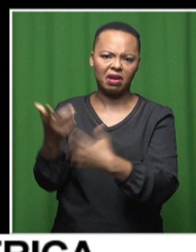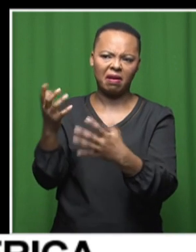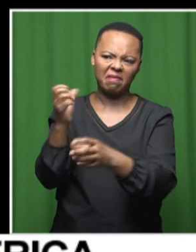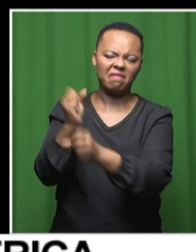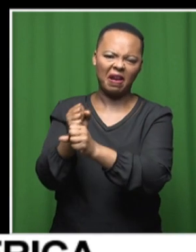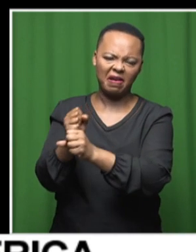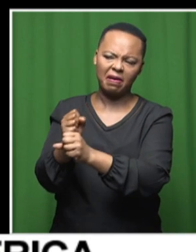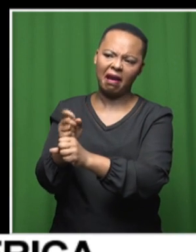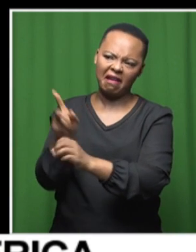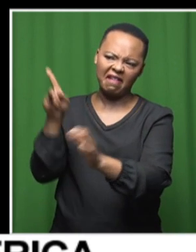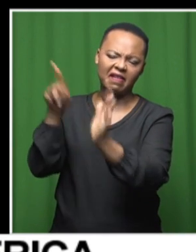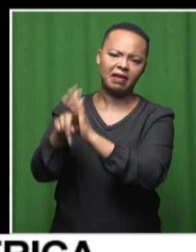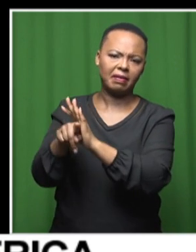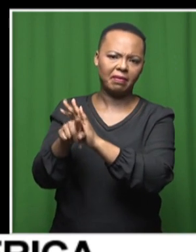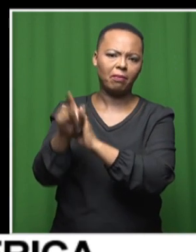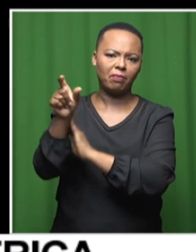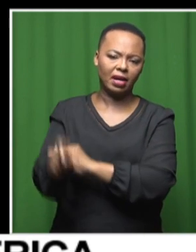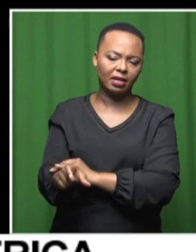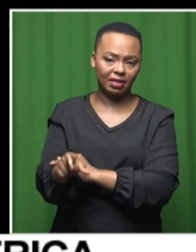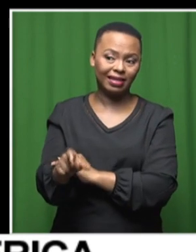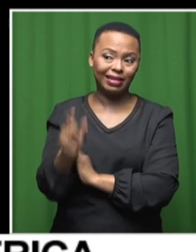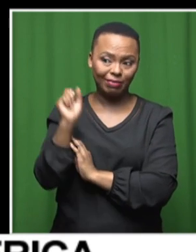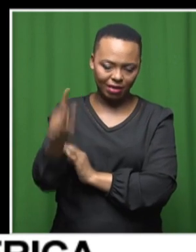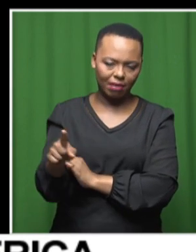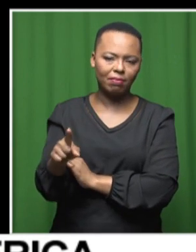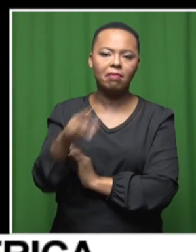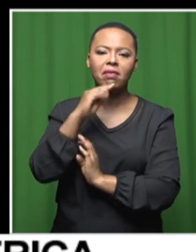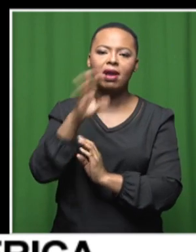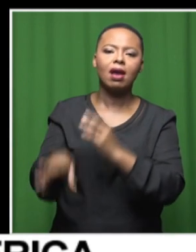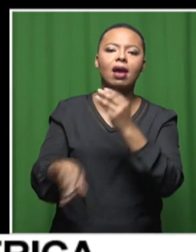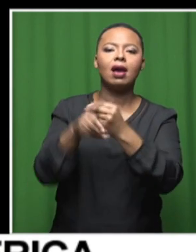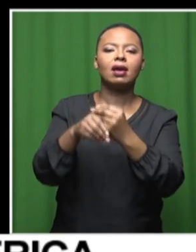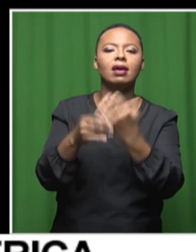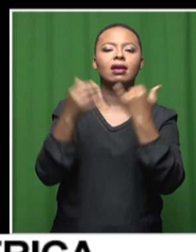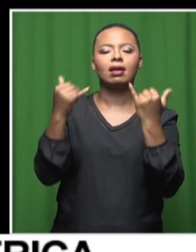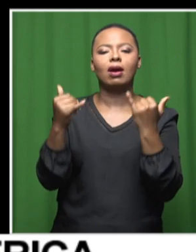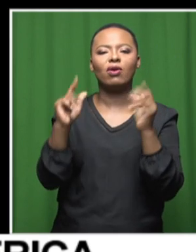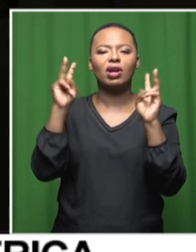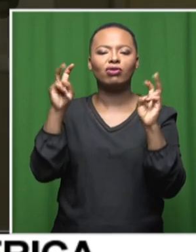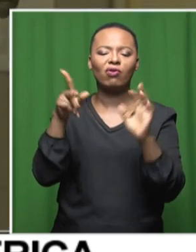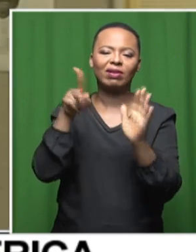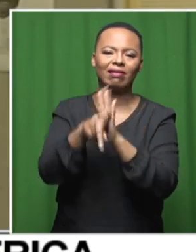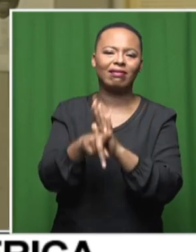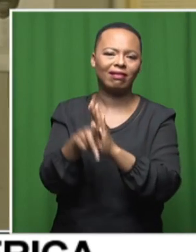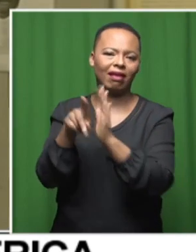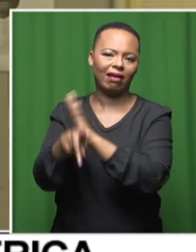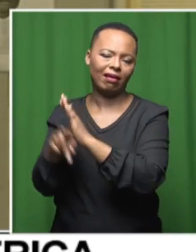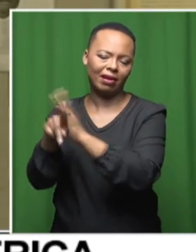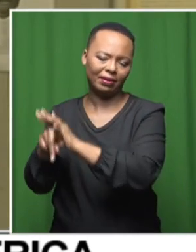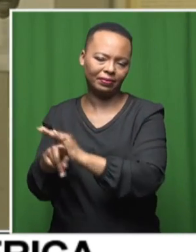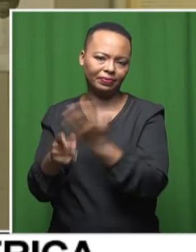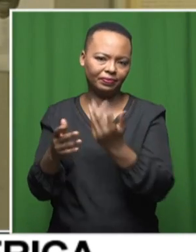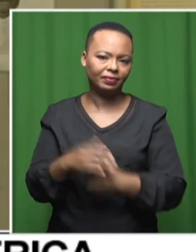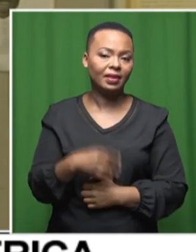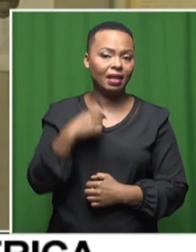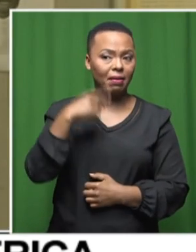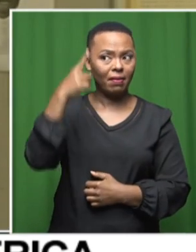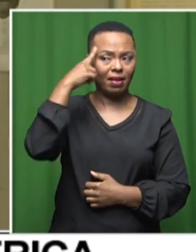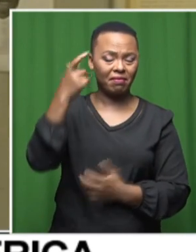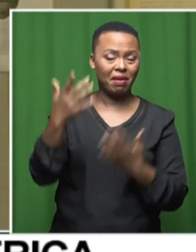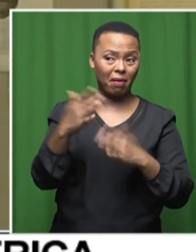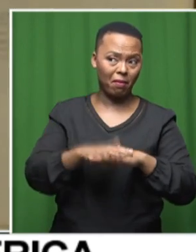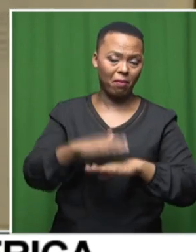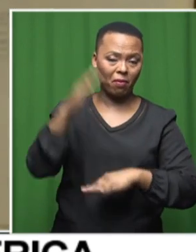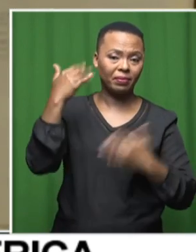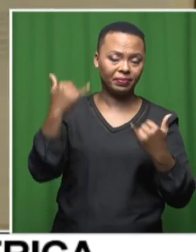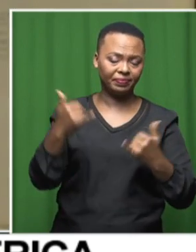action. That generates at least a third to a half of our murders. I even believe more.